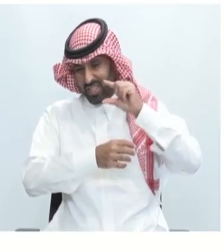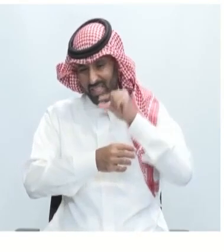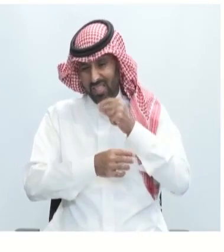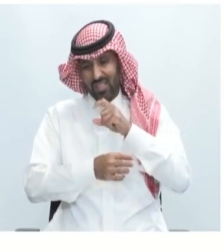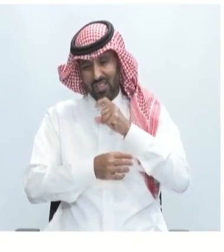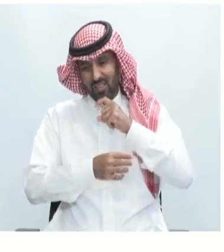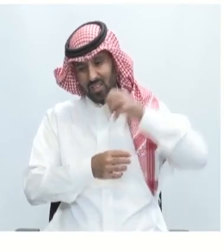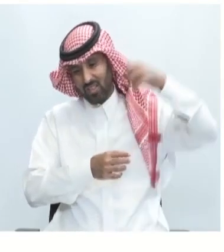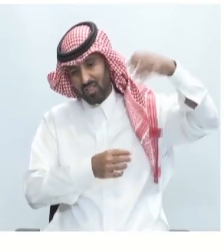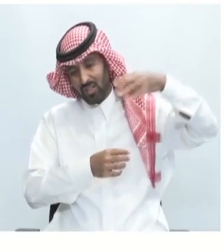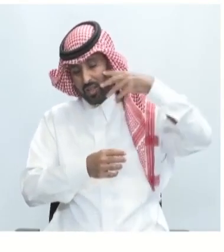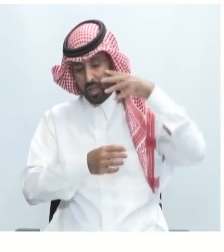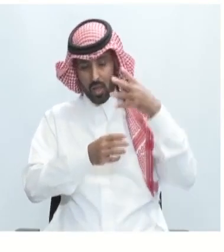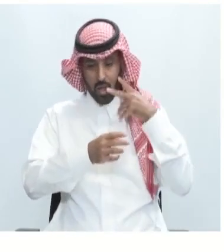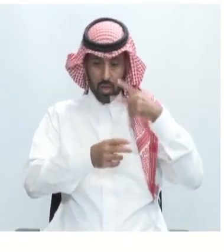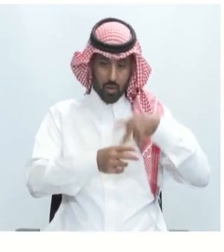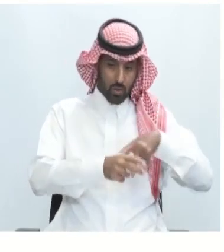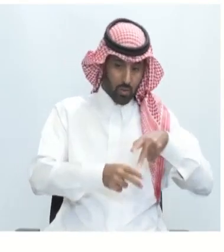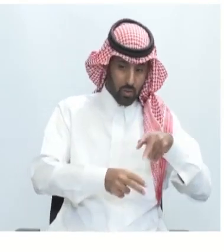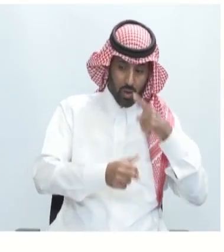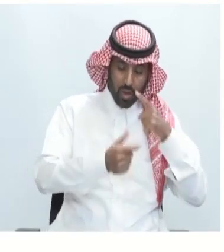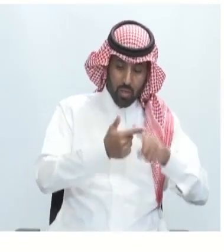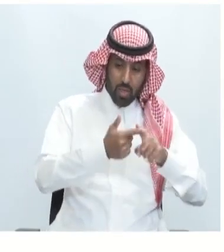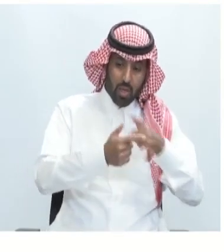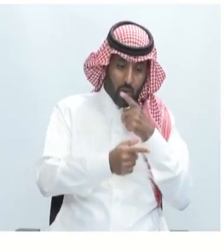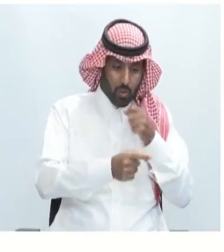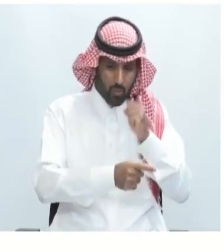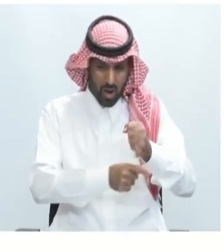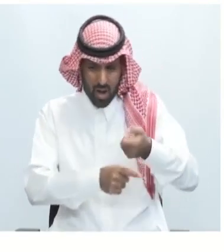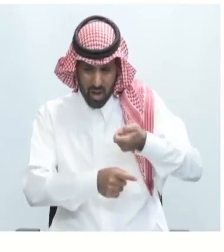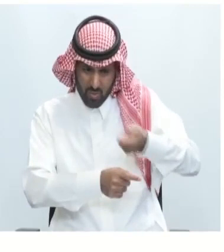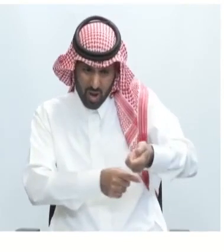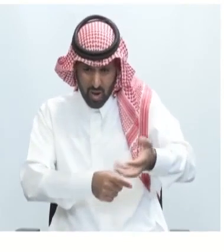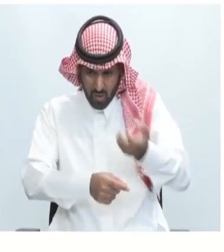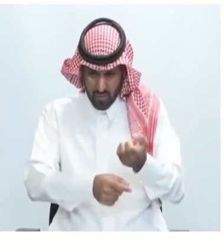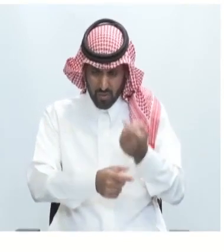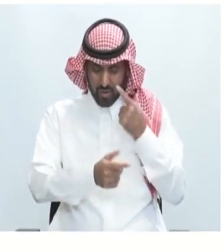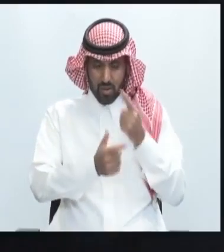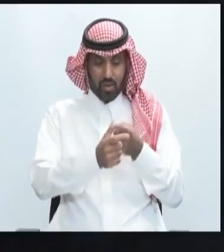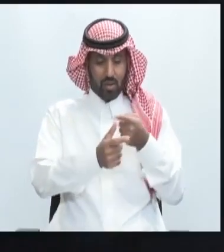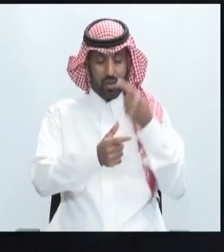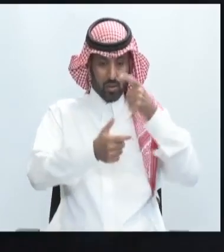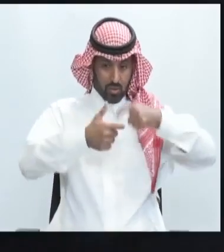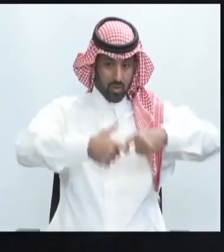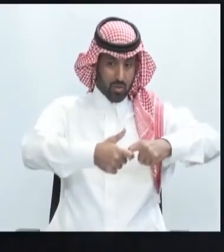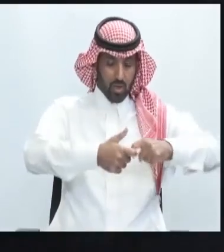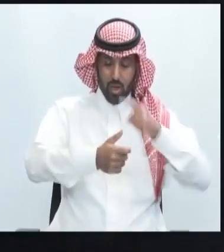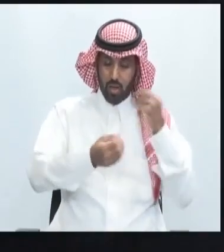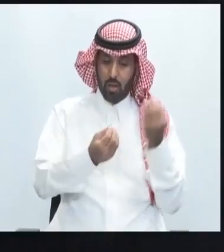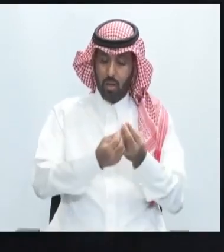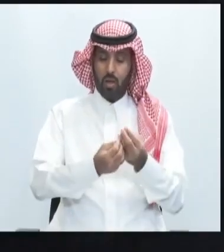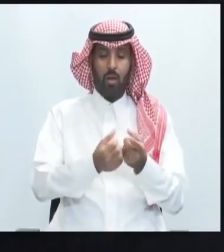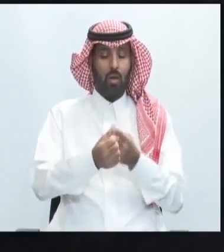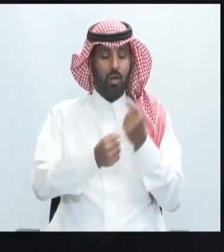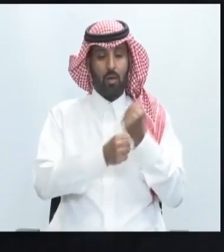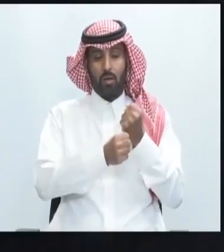event, he was mugged. He was mugged. So we have two sentences, two events. We want to combine them together either